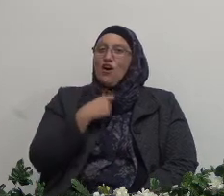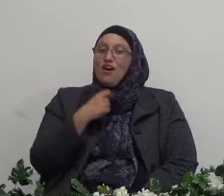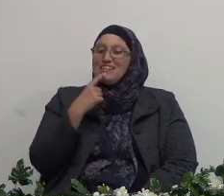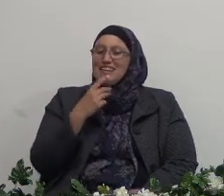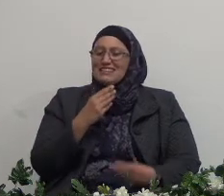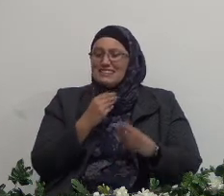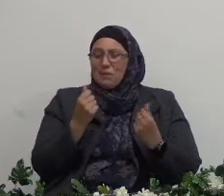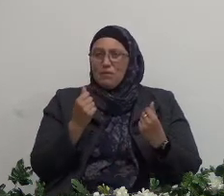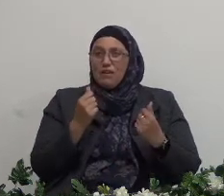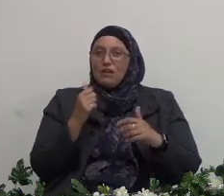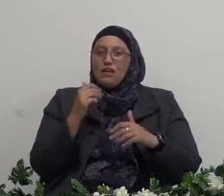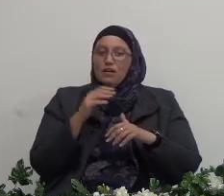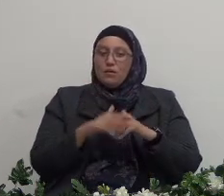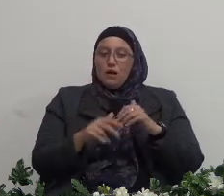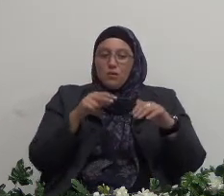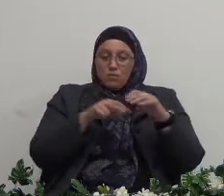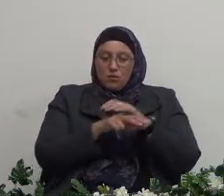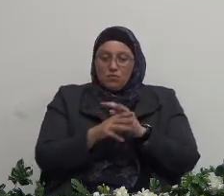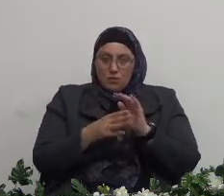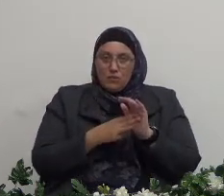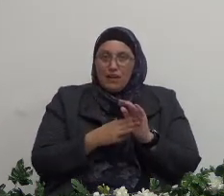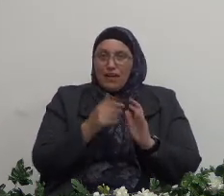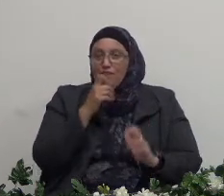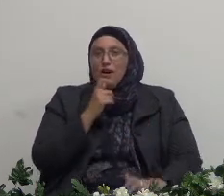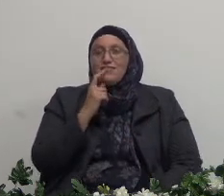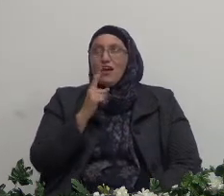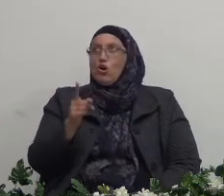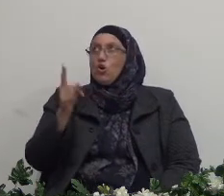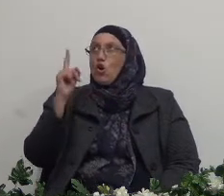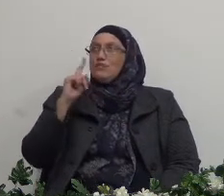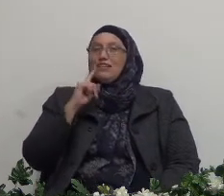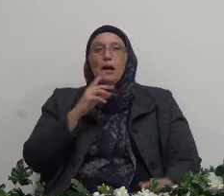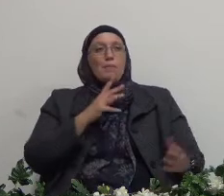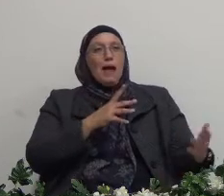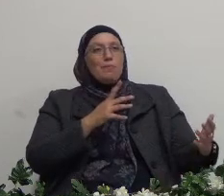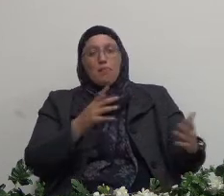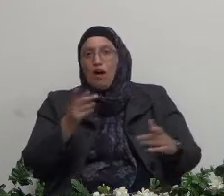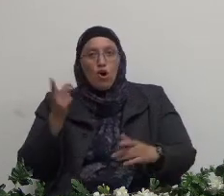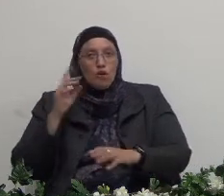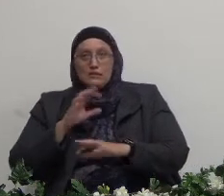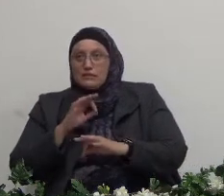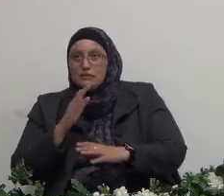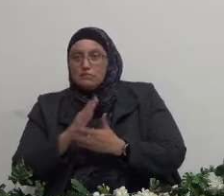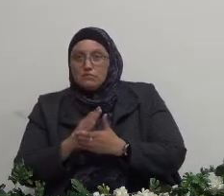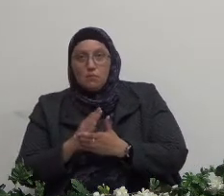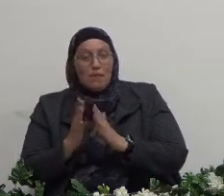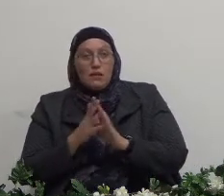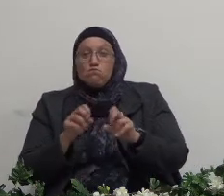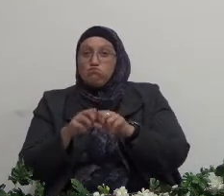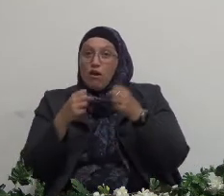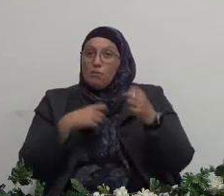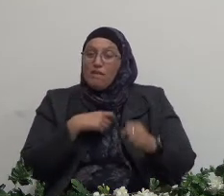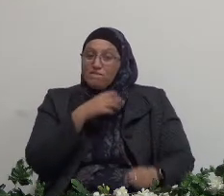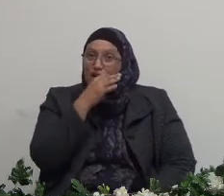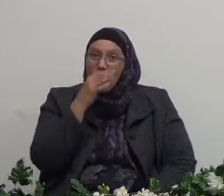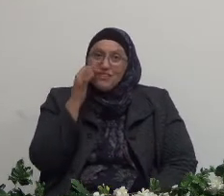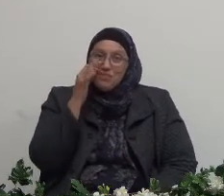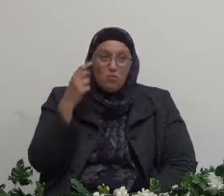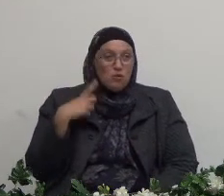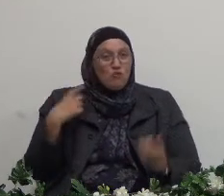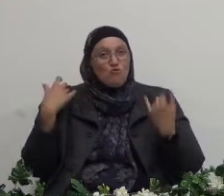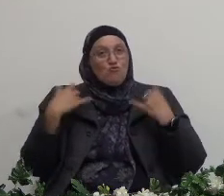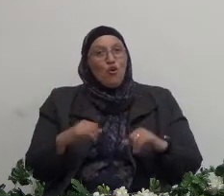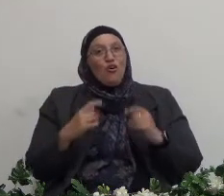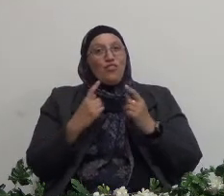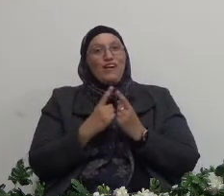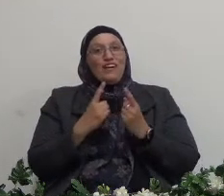I say, for example, God said something that God did not, then I've broken my fast for me to attribute or ascribe a lie